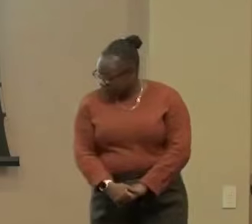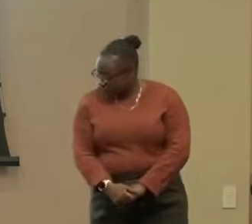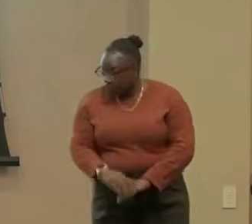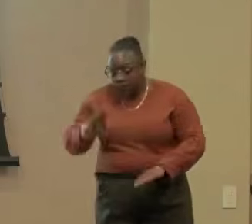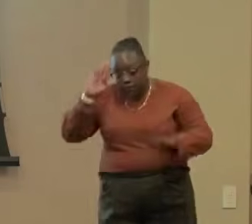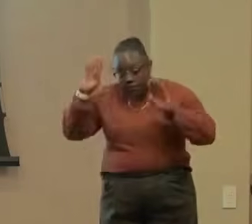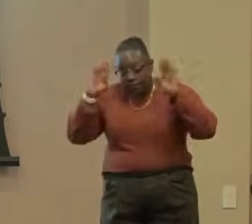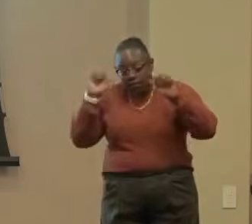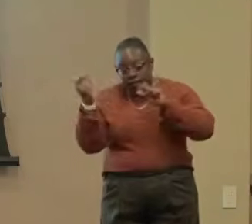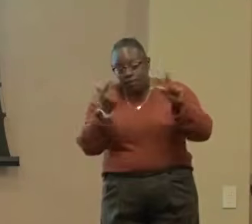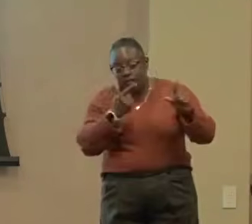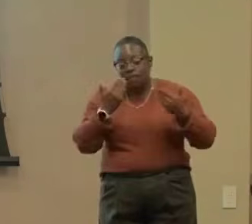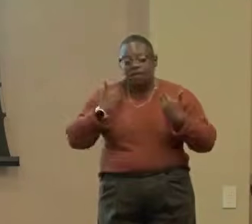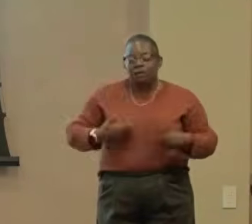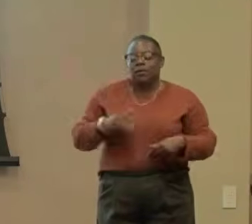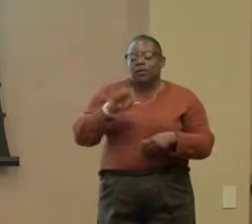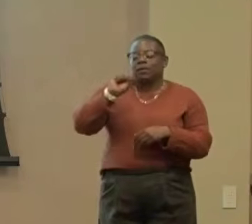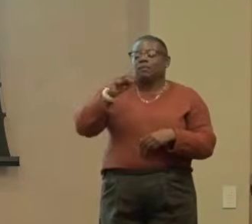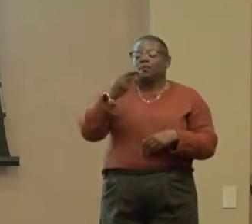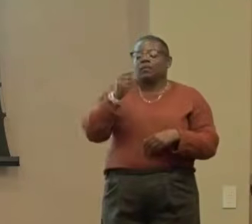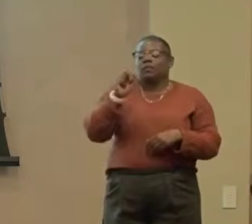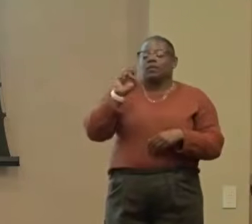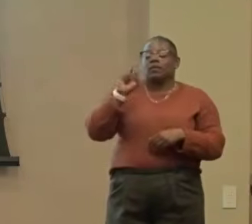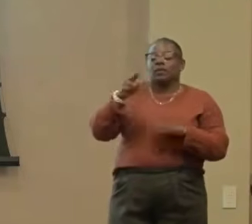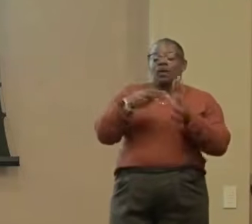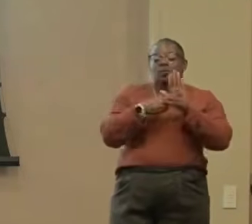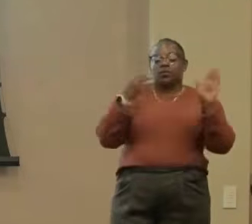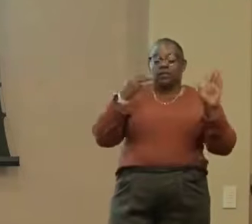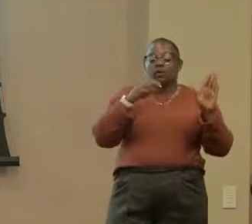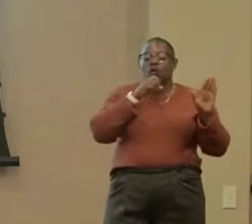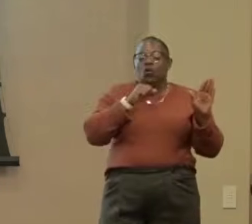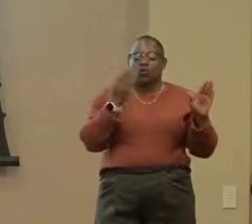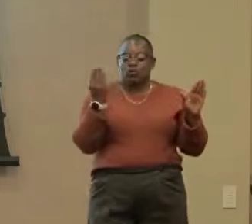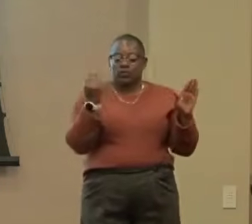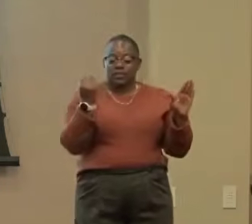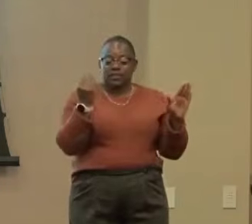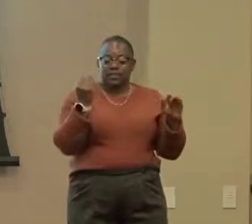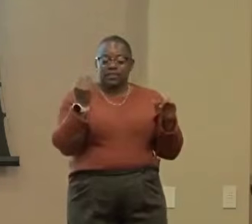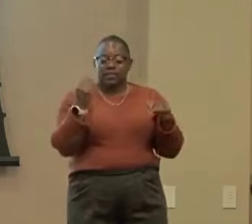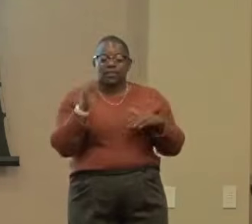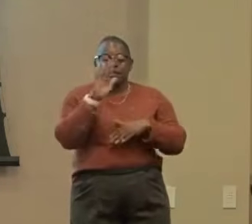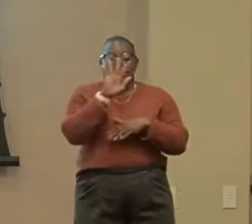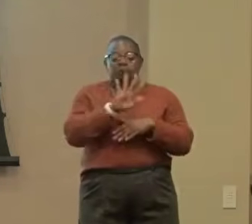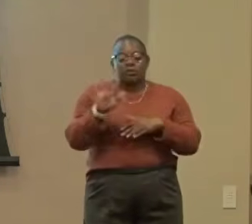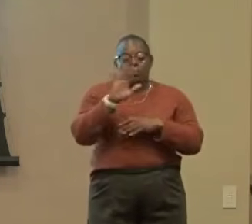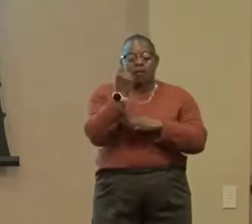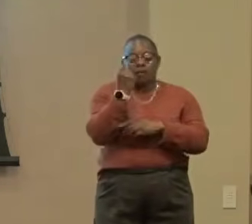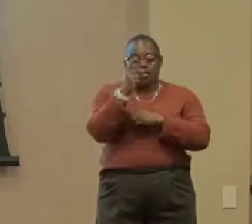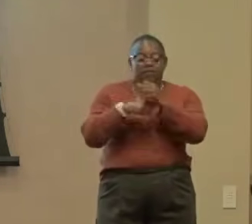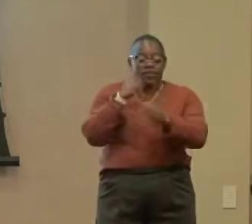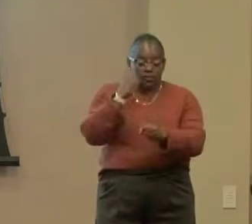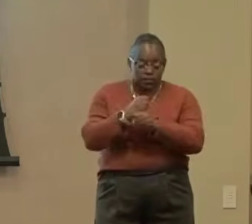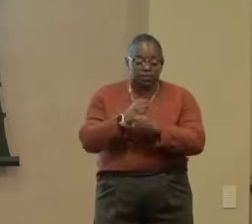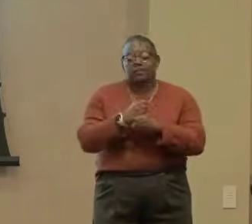Hi everyone, my name is Sharon Singh. I was diagnosed with lupus when I was 14, so it's been about 11 years living